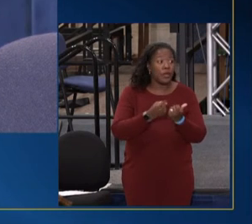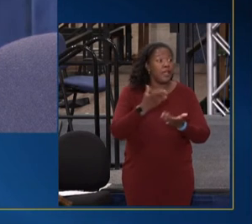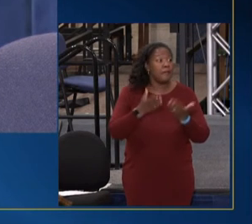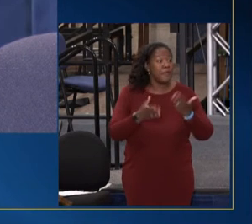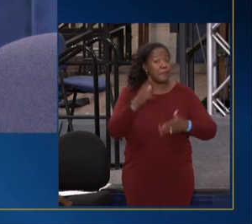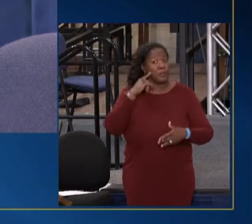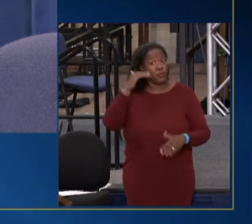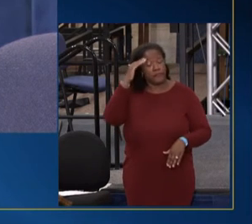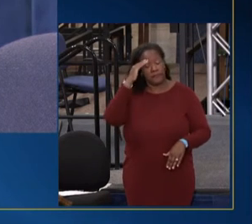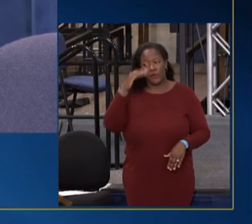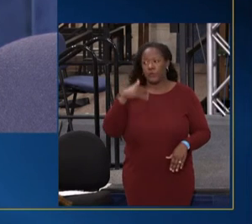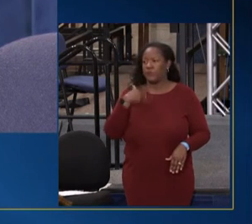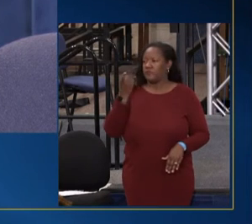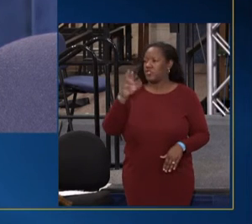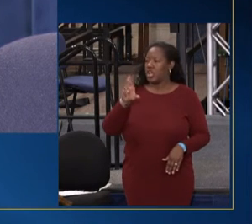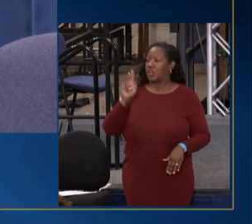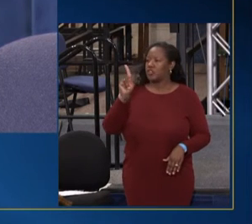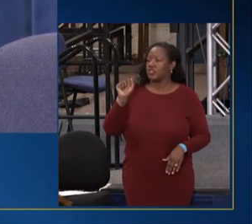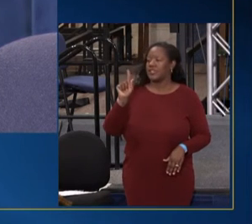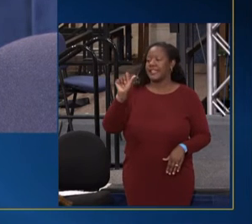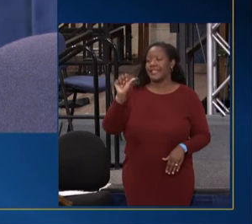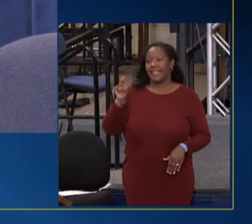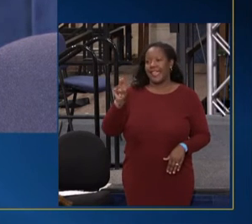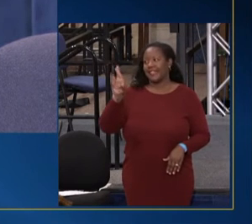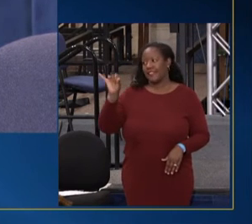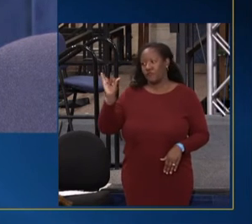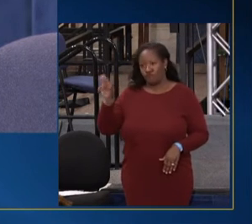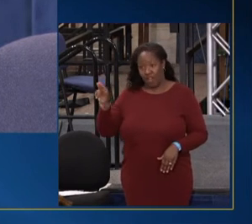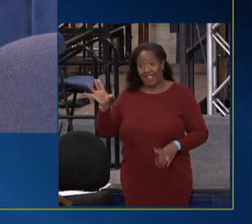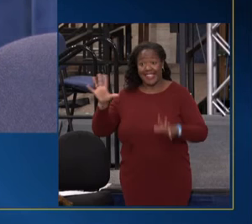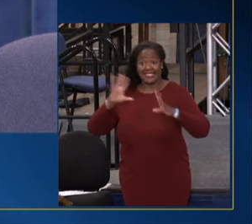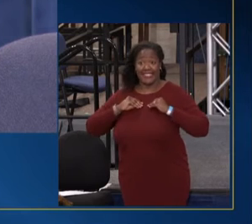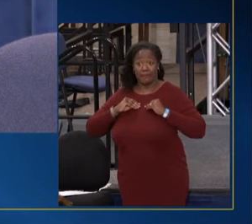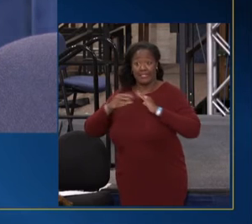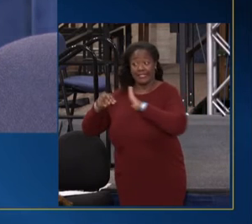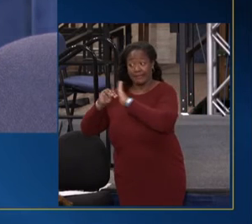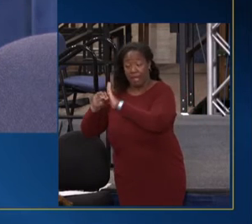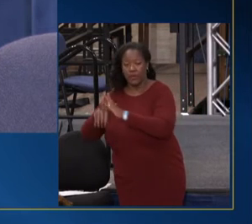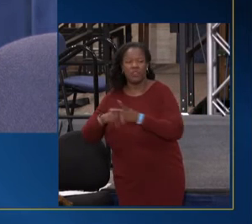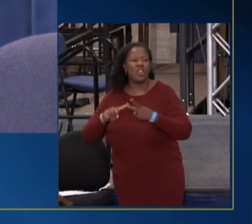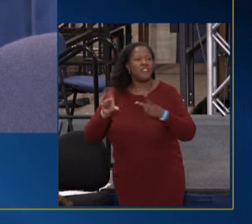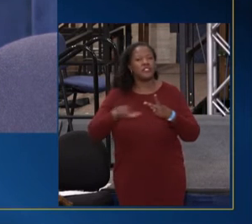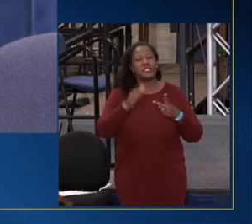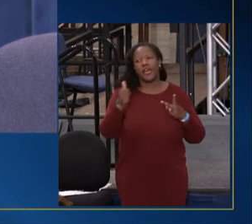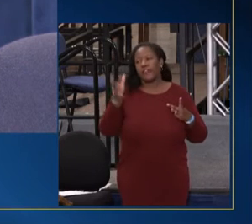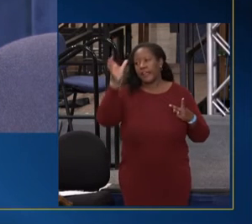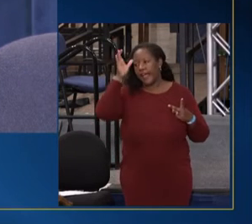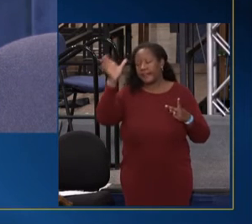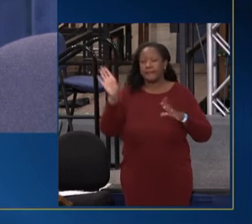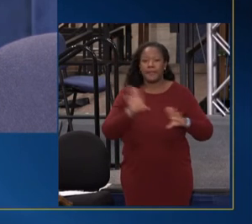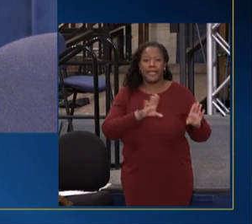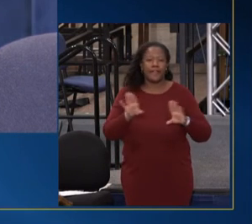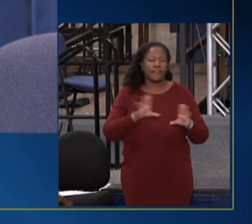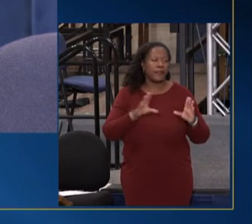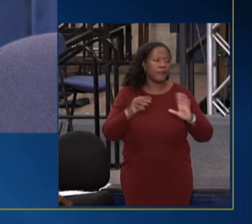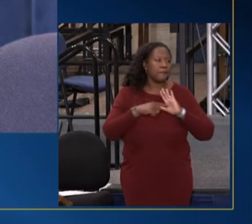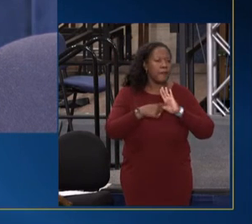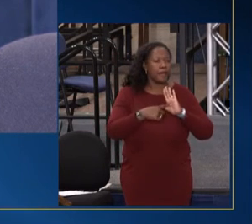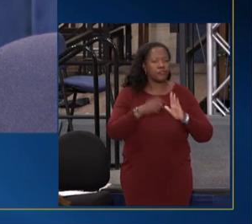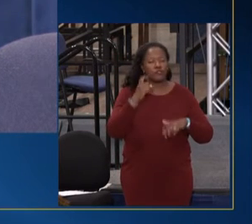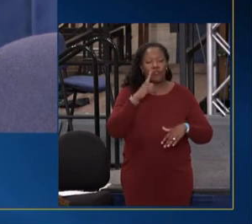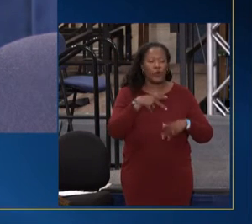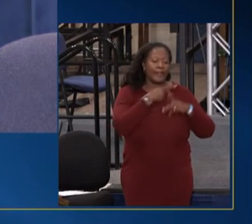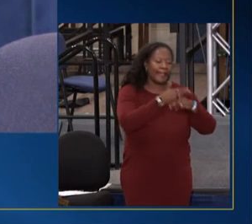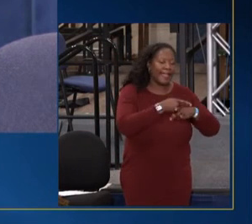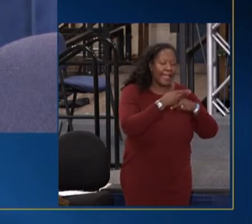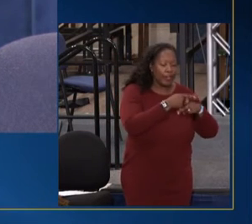Acceptance Project model, as well as other cognitive behavioral therapy based models like Affirm Caregiver. And so this grant